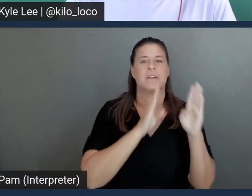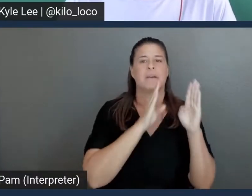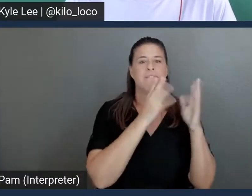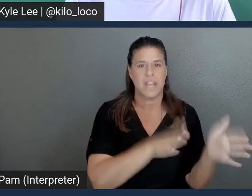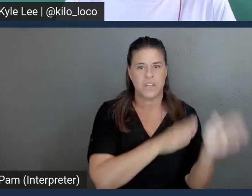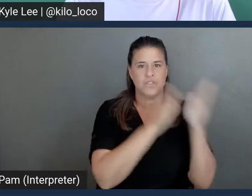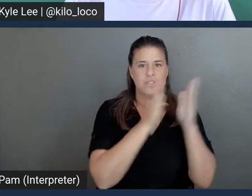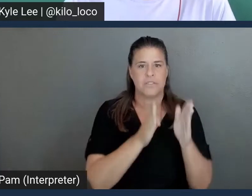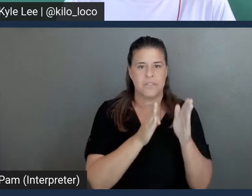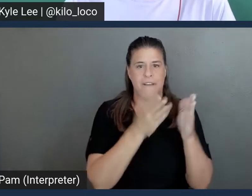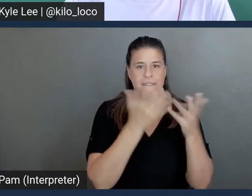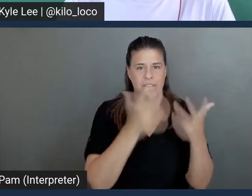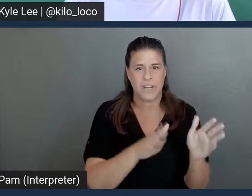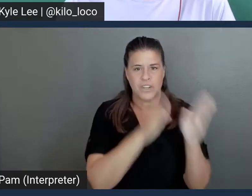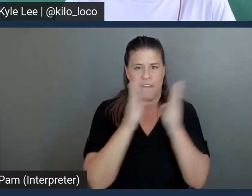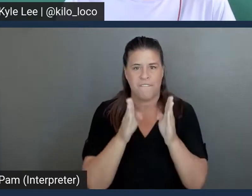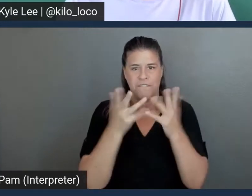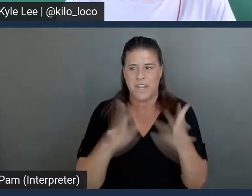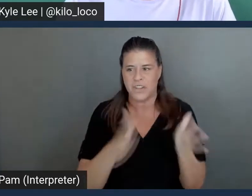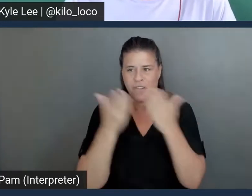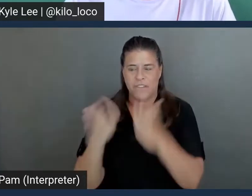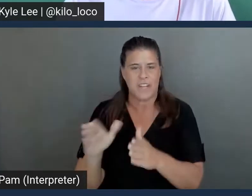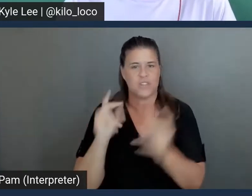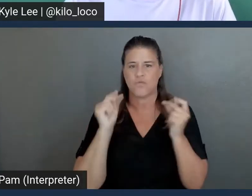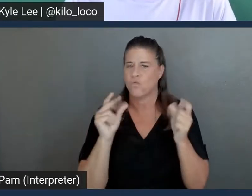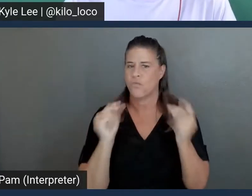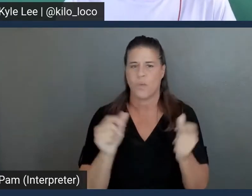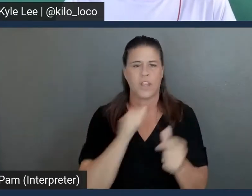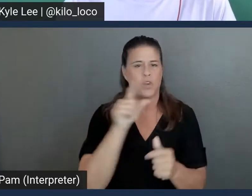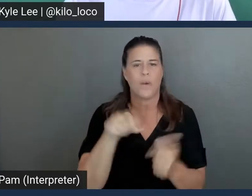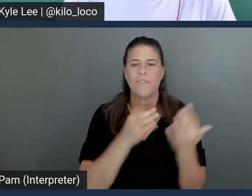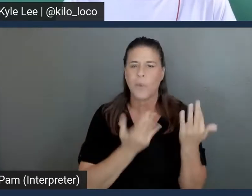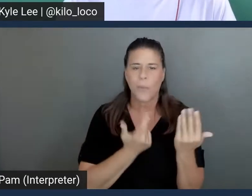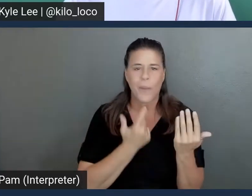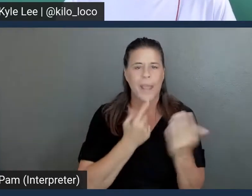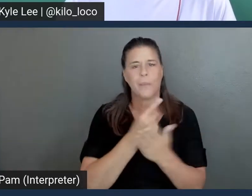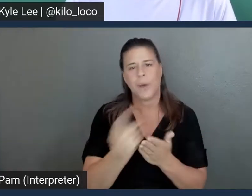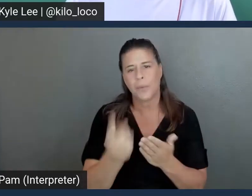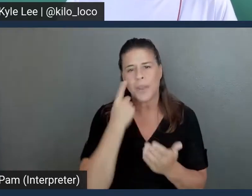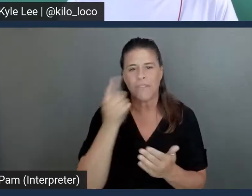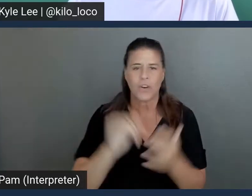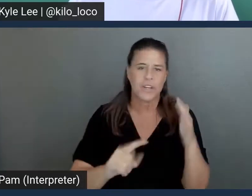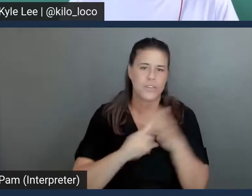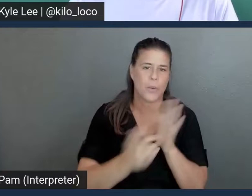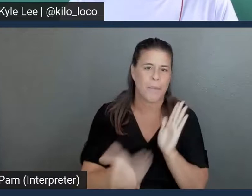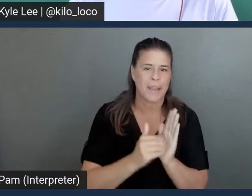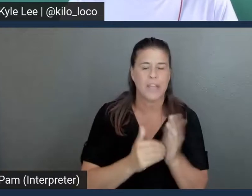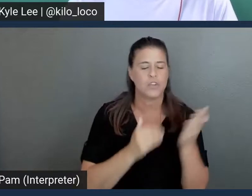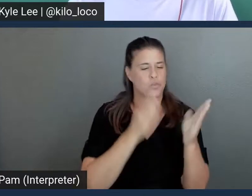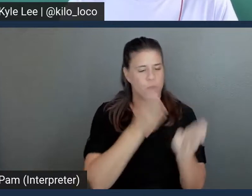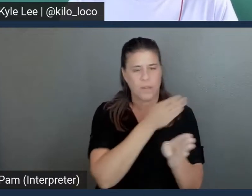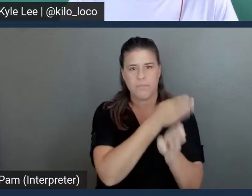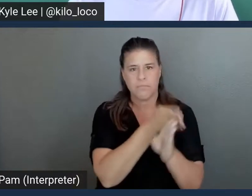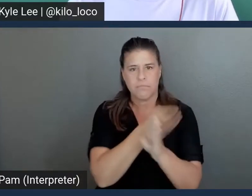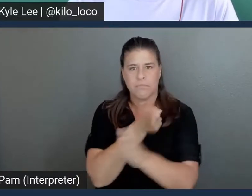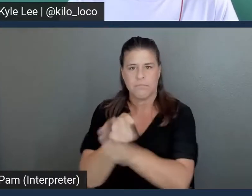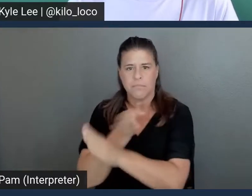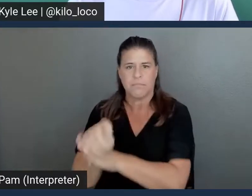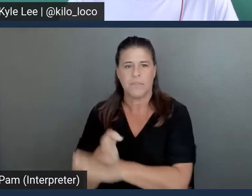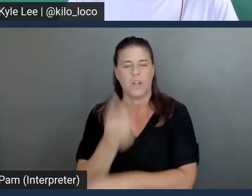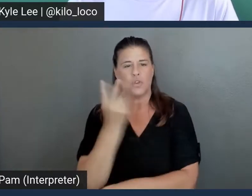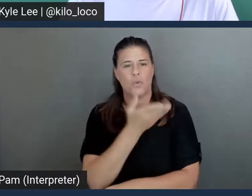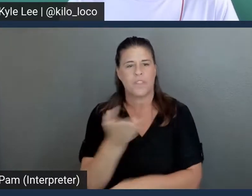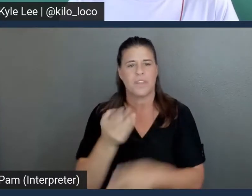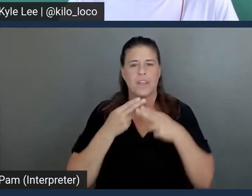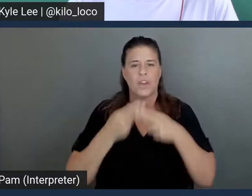episode and get the meat of the episode as quick as possible. Yeah. So there's two components there, which is what we call